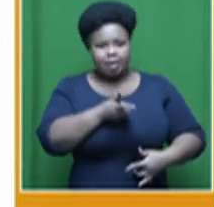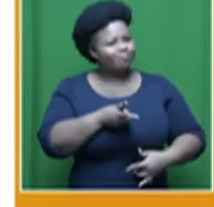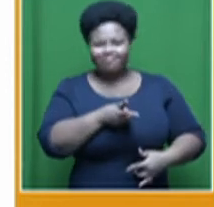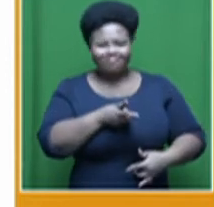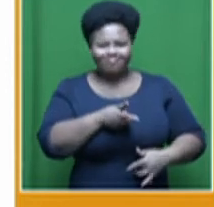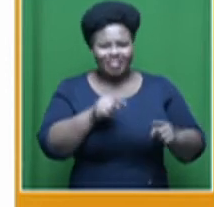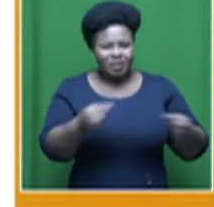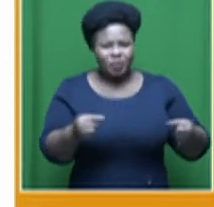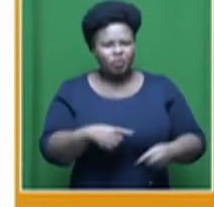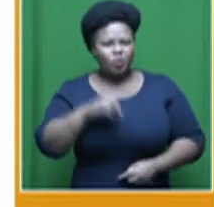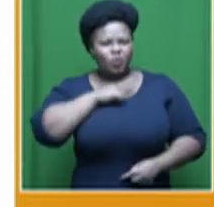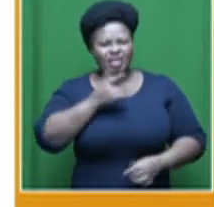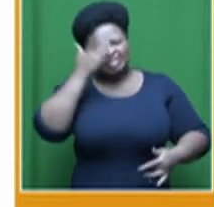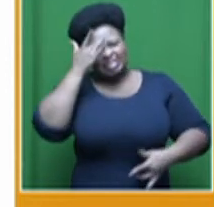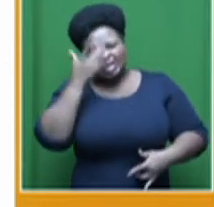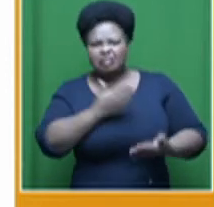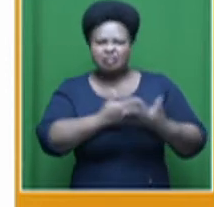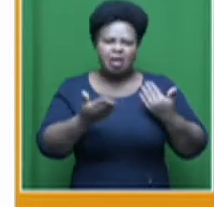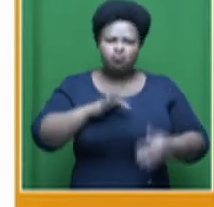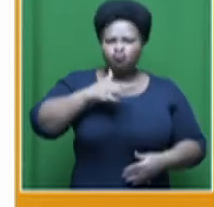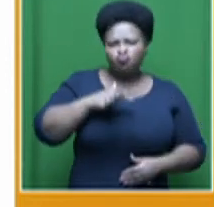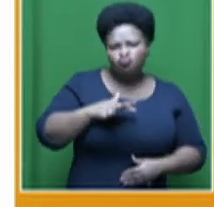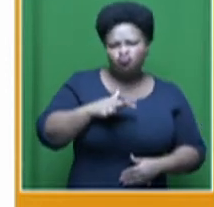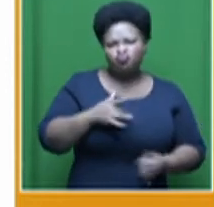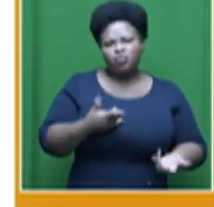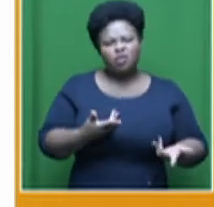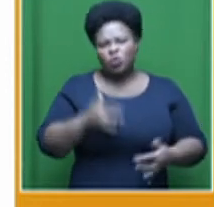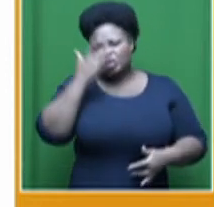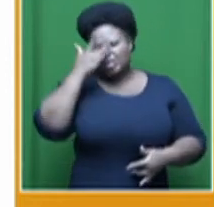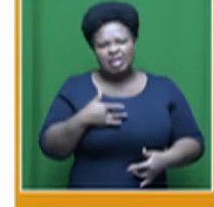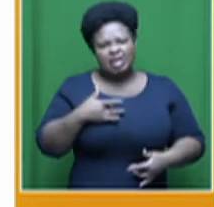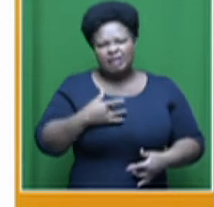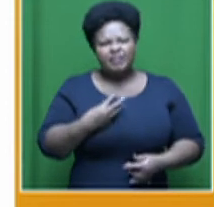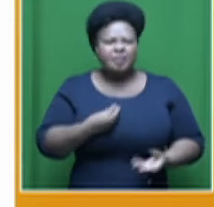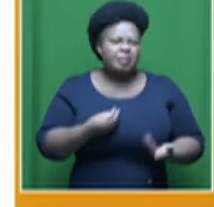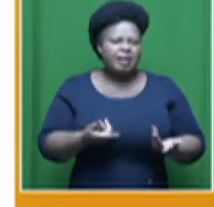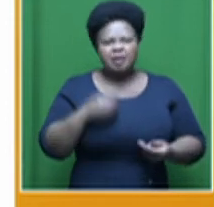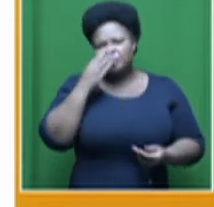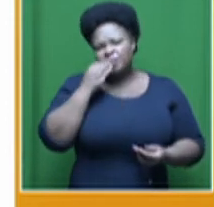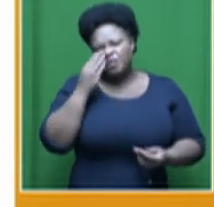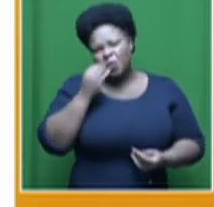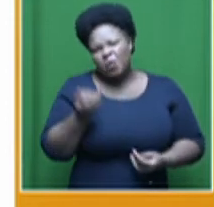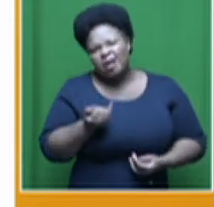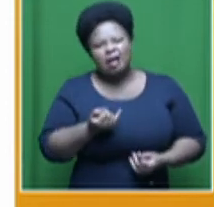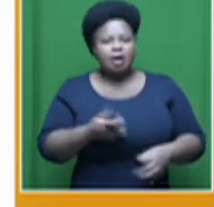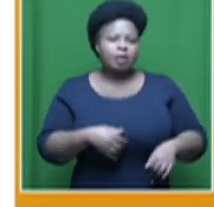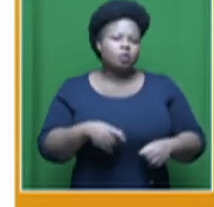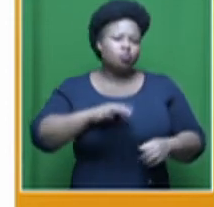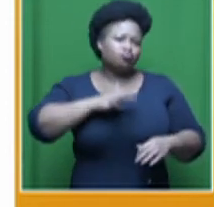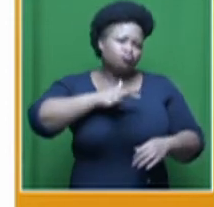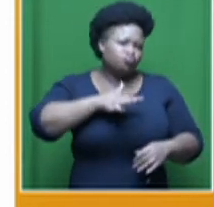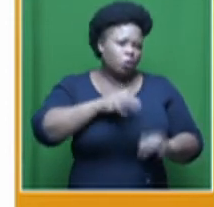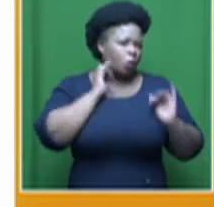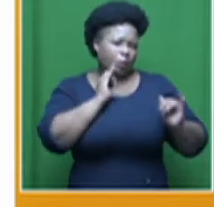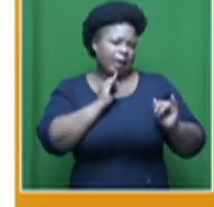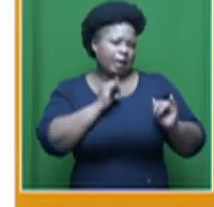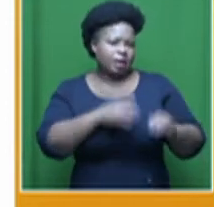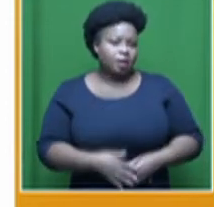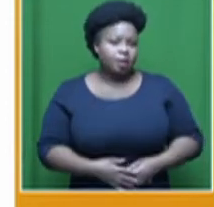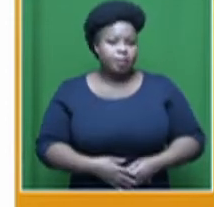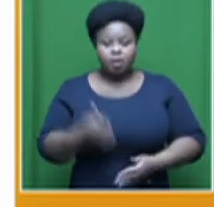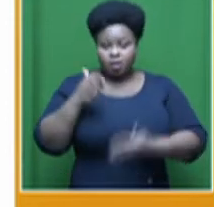were mild and moderate cases of COVID-19. In fact, mainly mild cases of COVID-19. So until the end